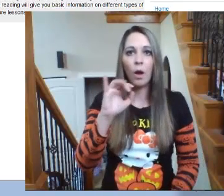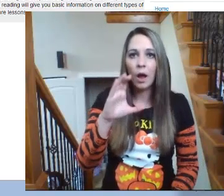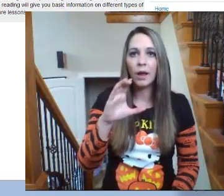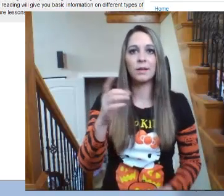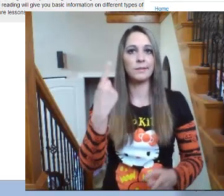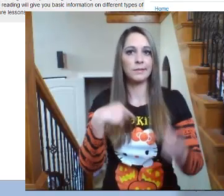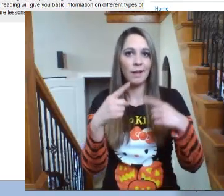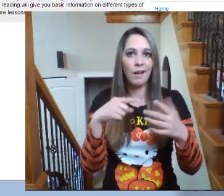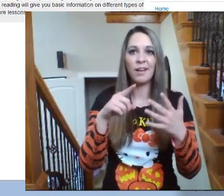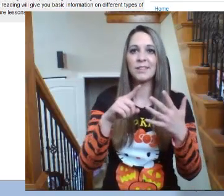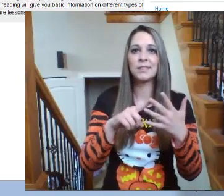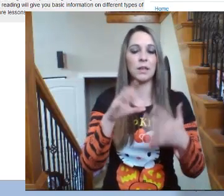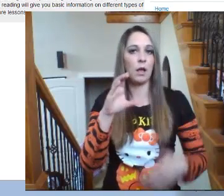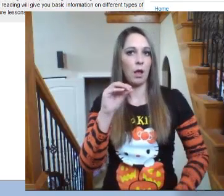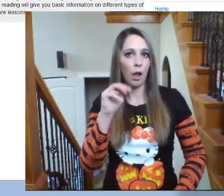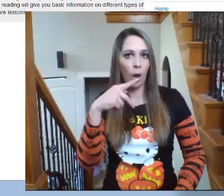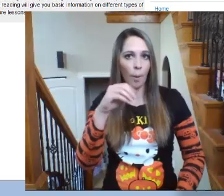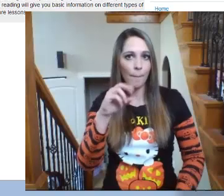the forehead.